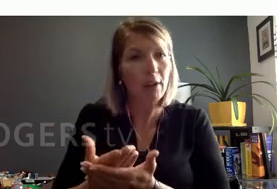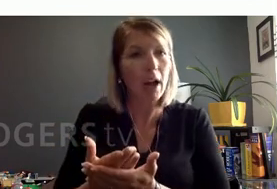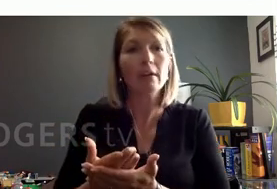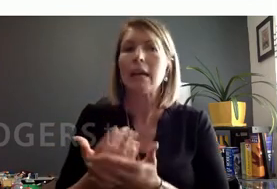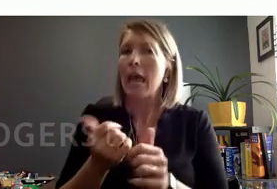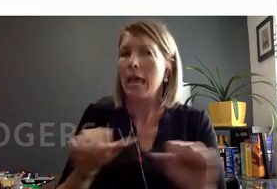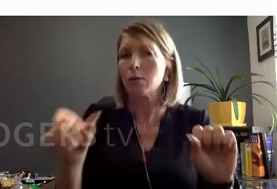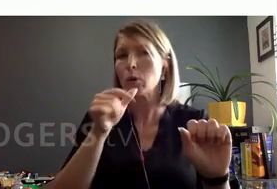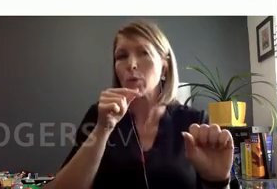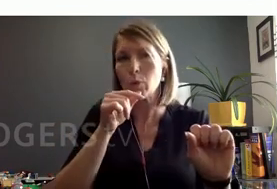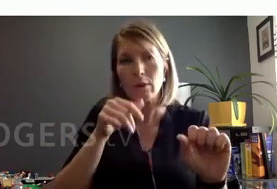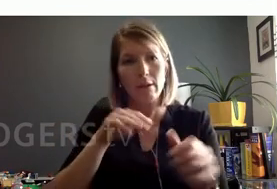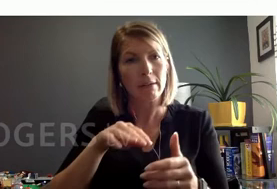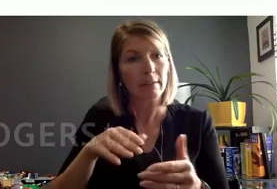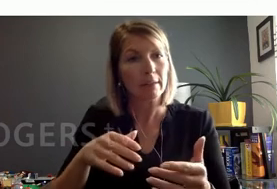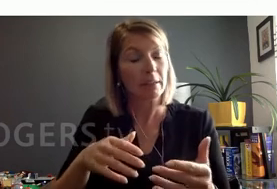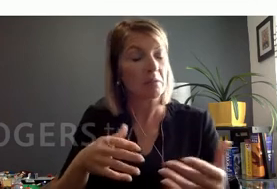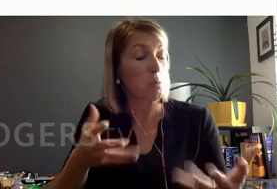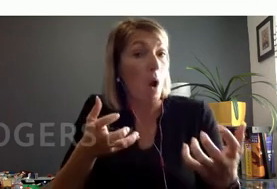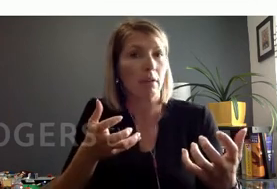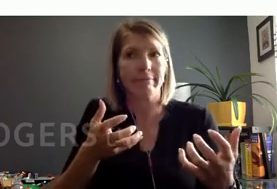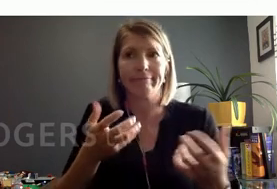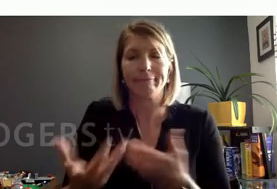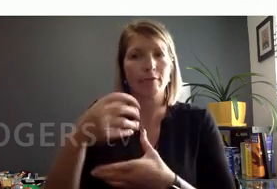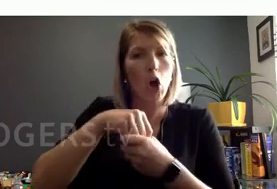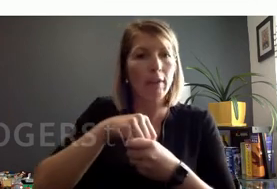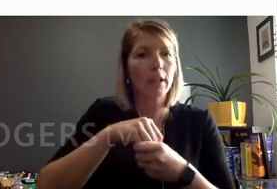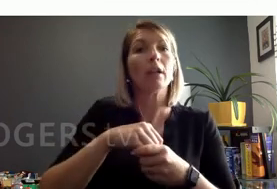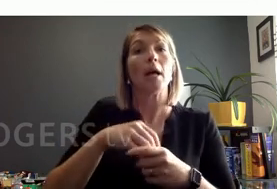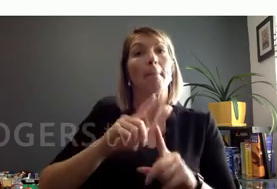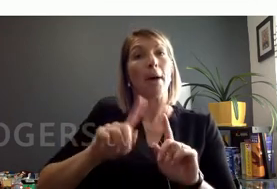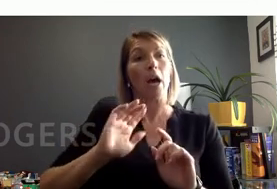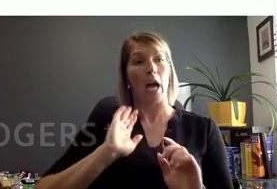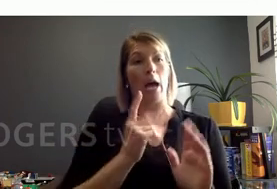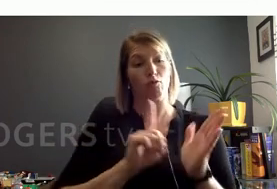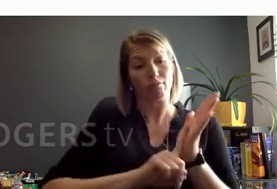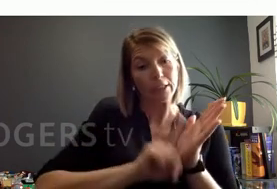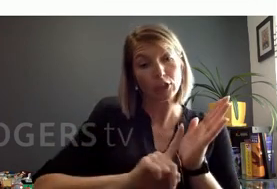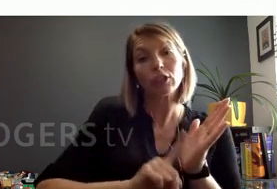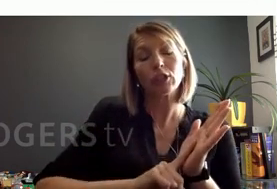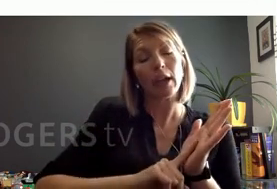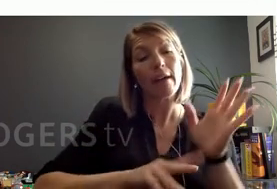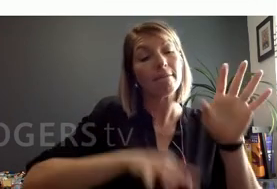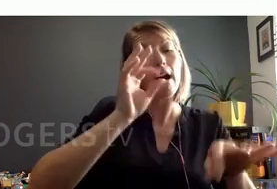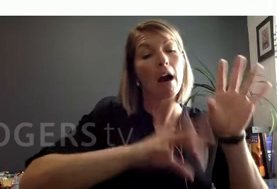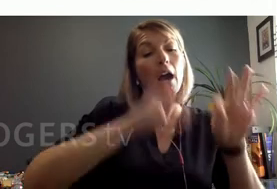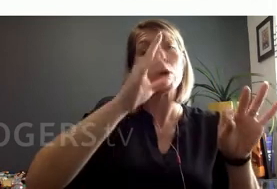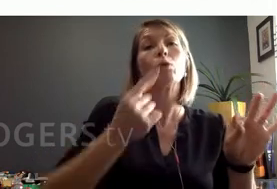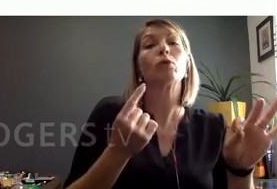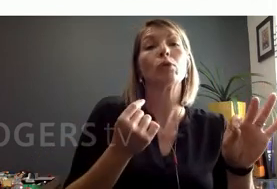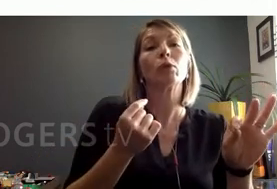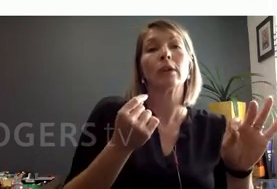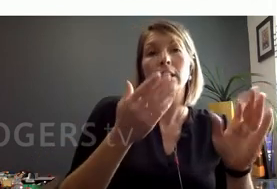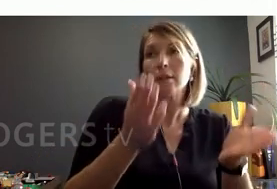We're also doing research to actually inform policymakers and our general public about the